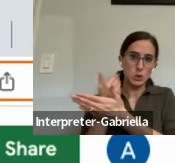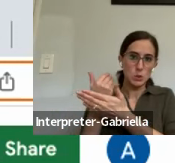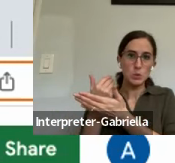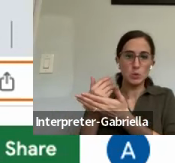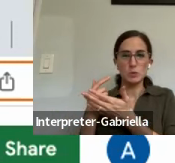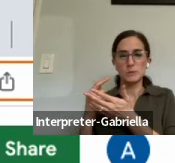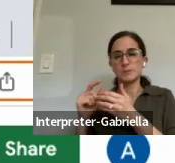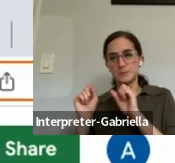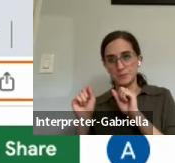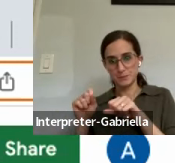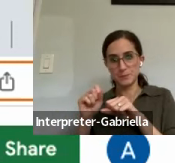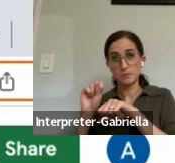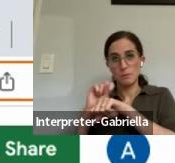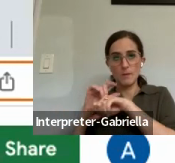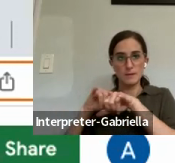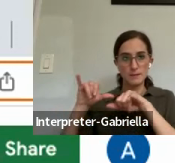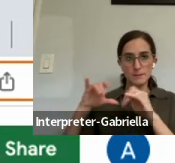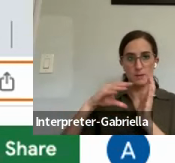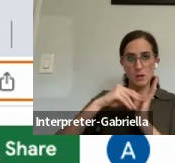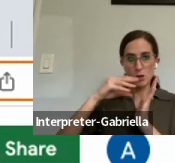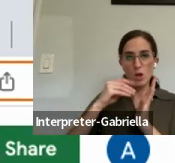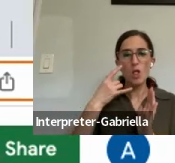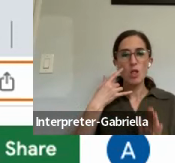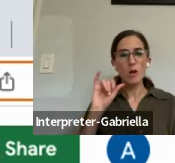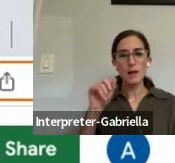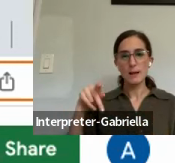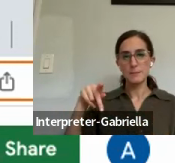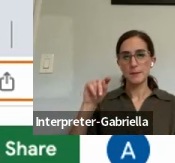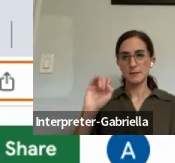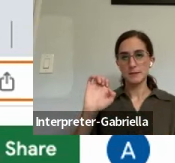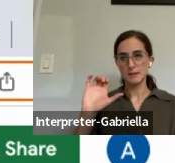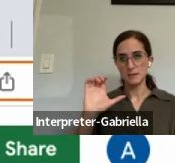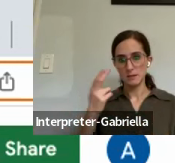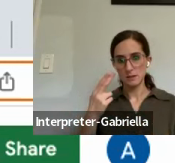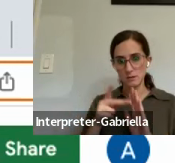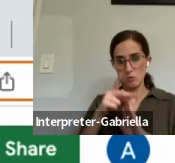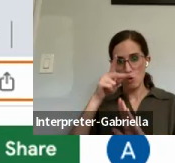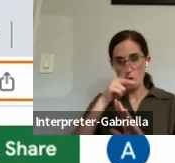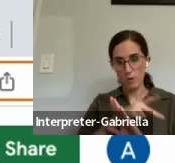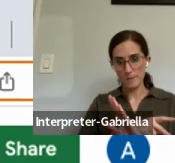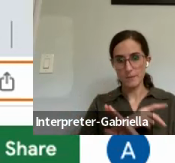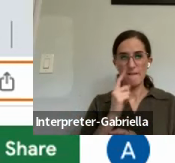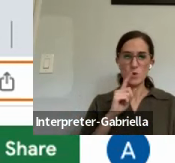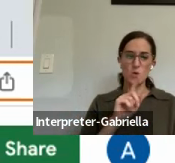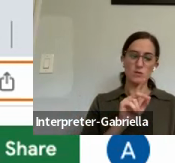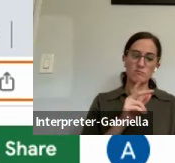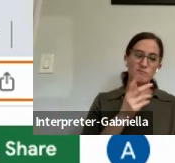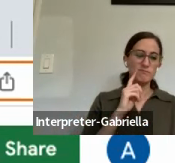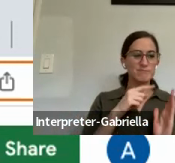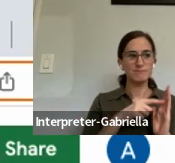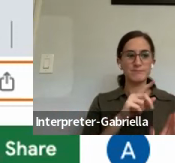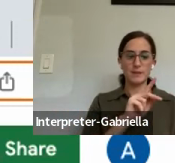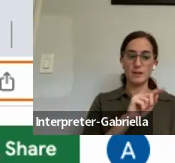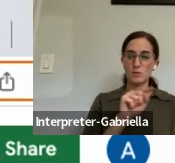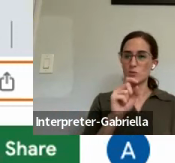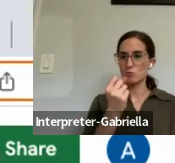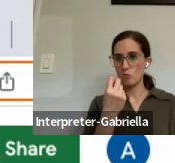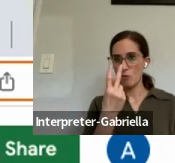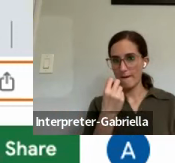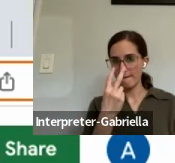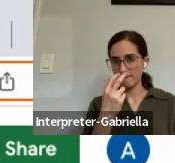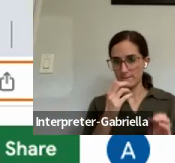learning model to like a P-TECH program in the K through 12 education system, but for